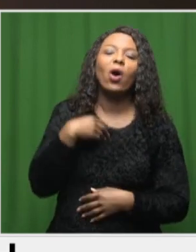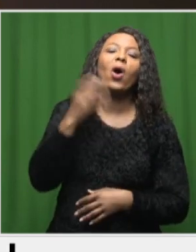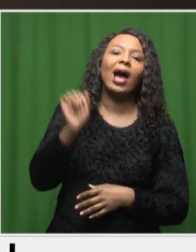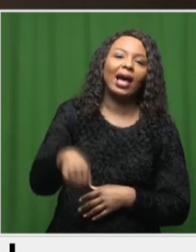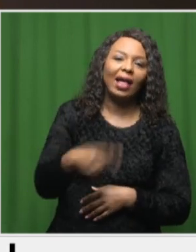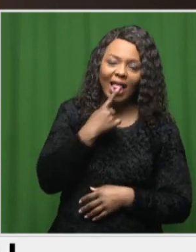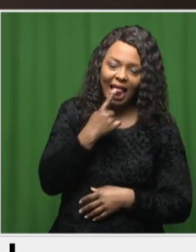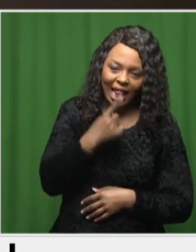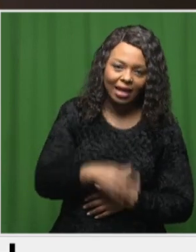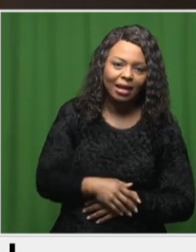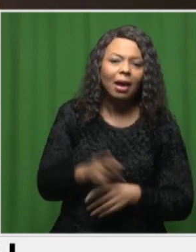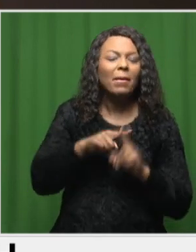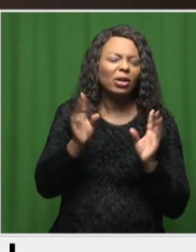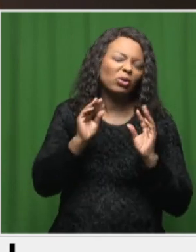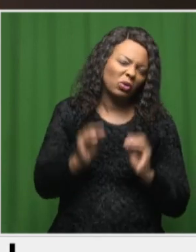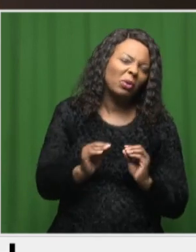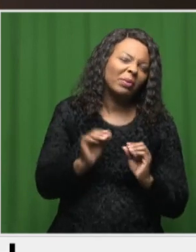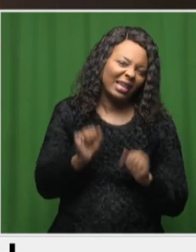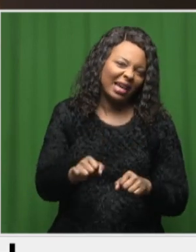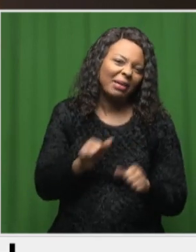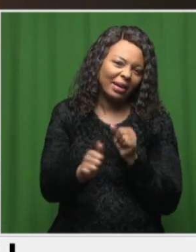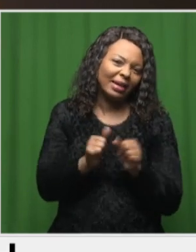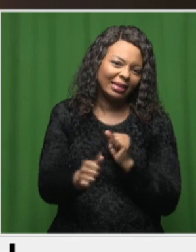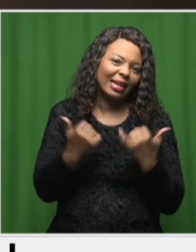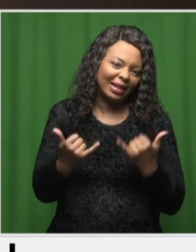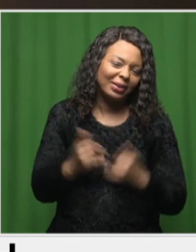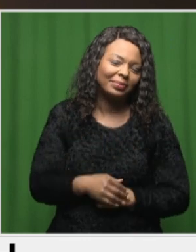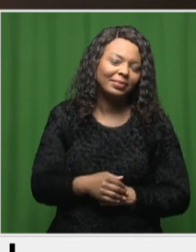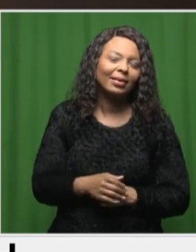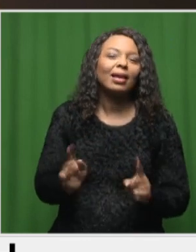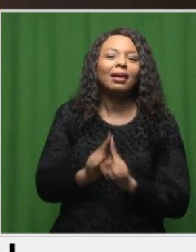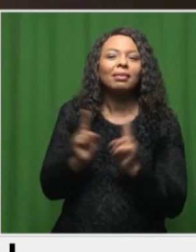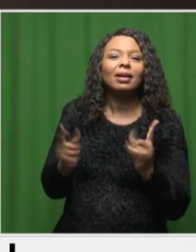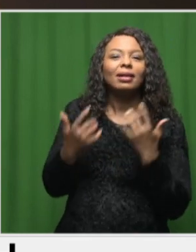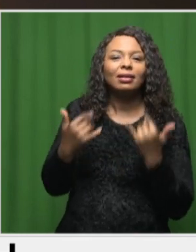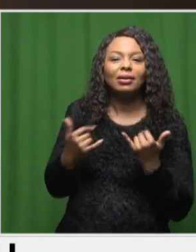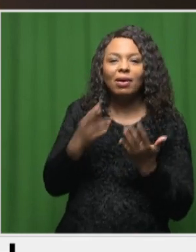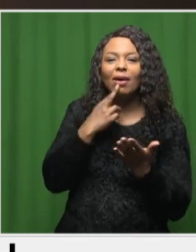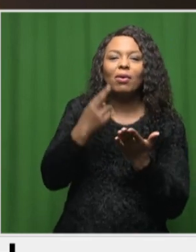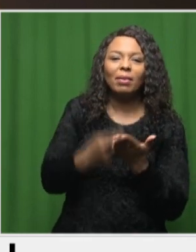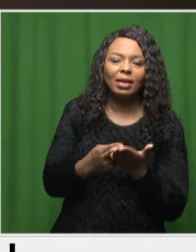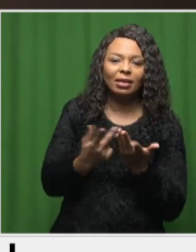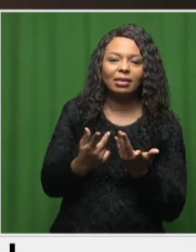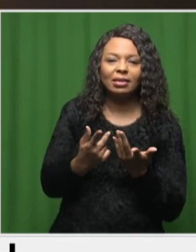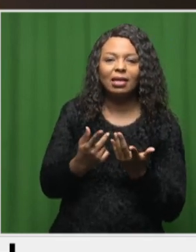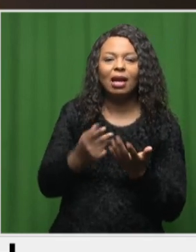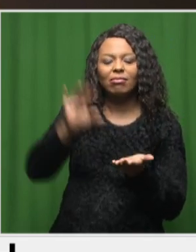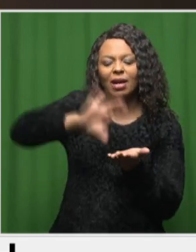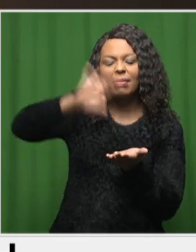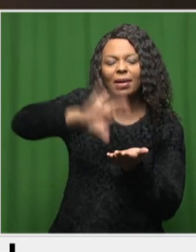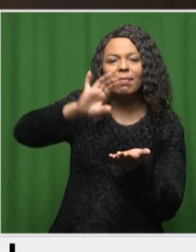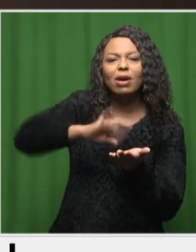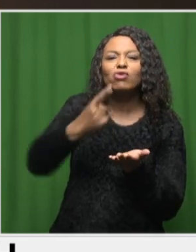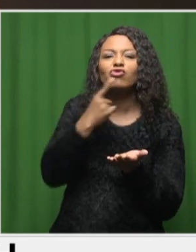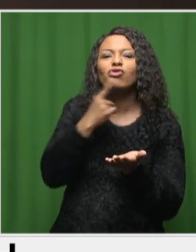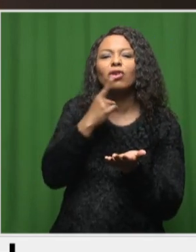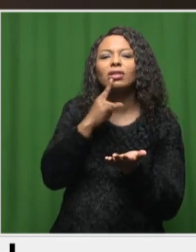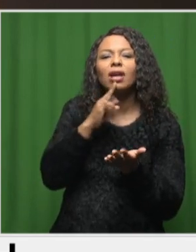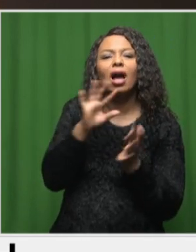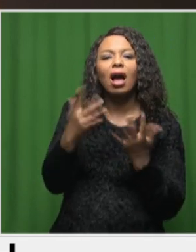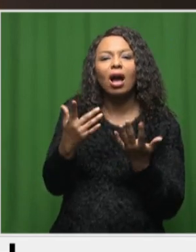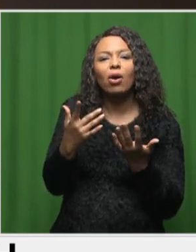stop that. I must say I've gotten a lot better at that. But there is a recommended daily allowance of how much salt we should